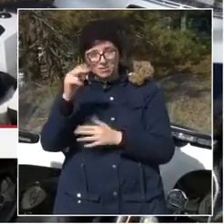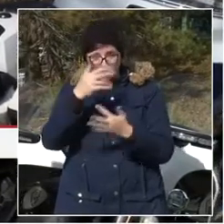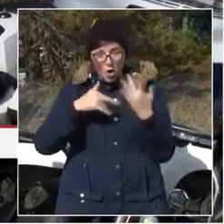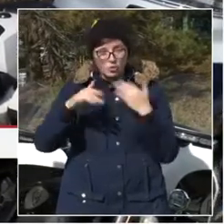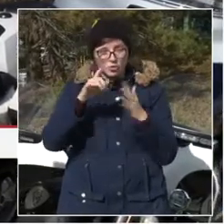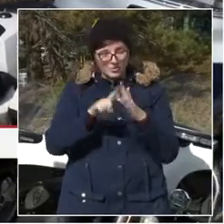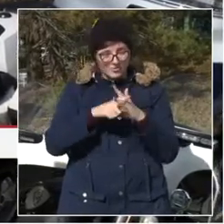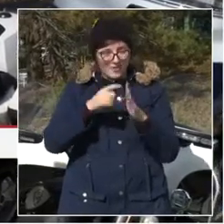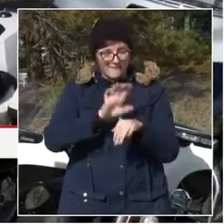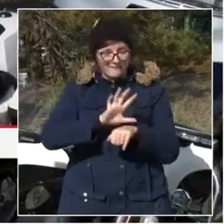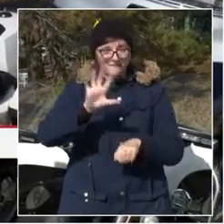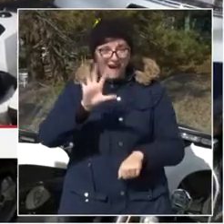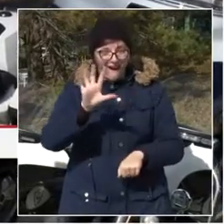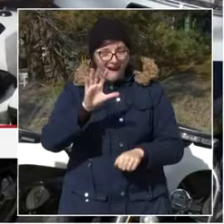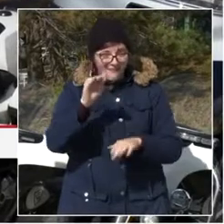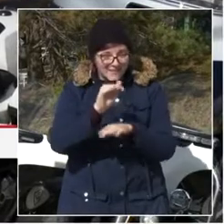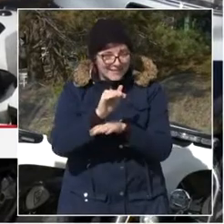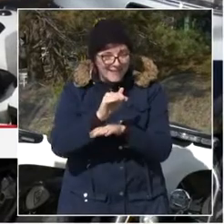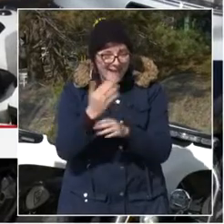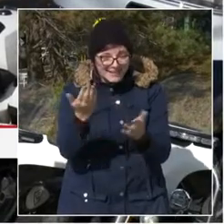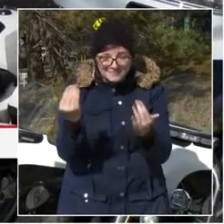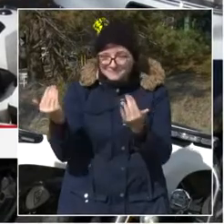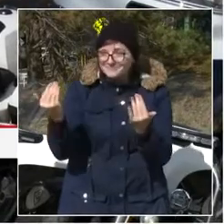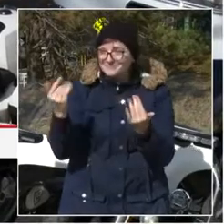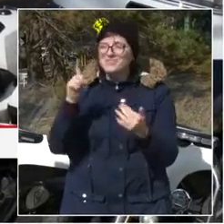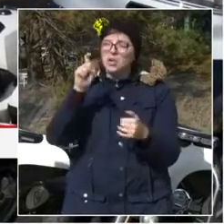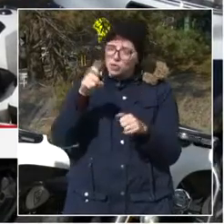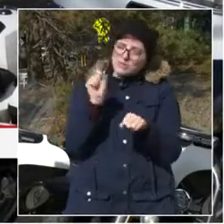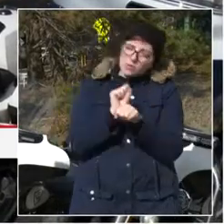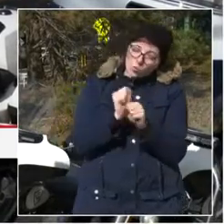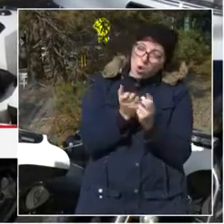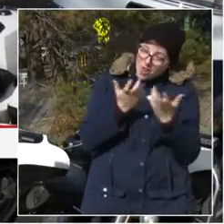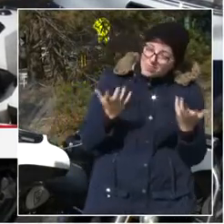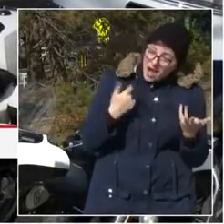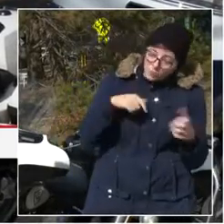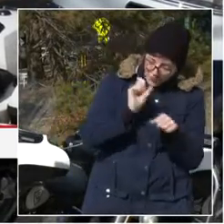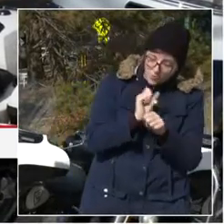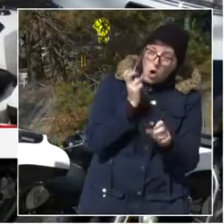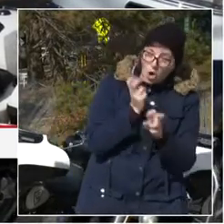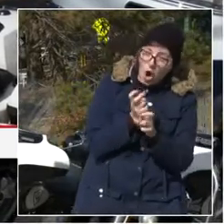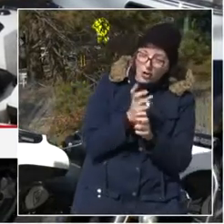want to work for a great organization, you will have to work a lot. We do work.